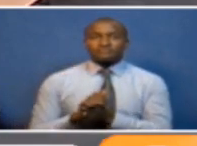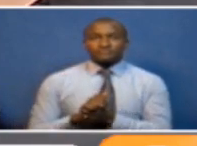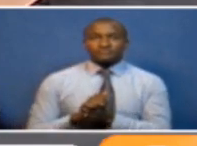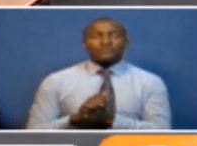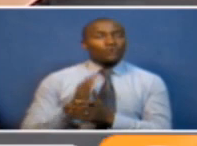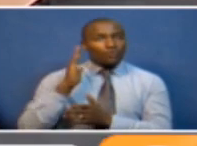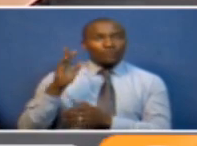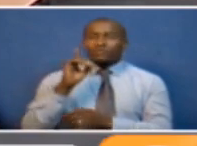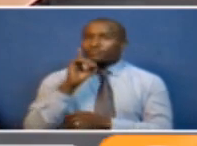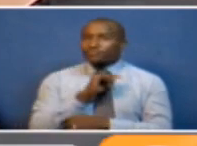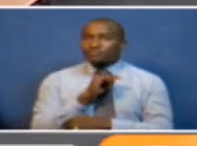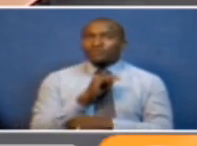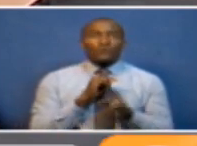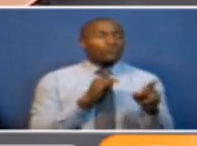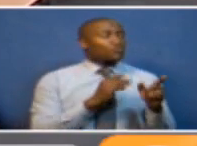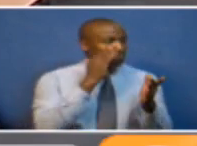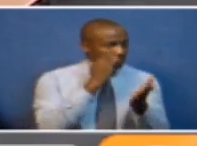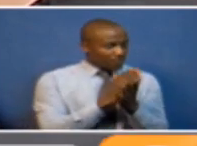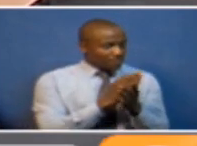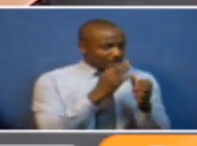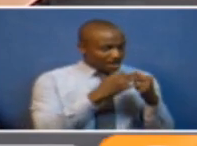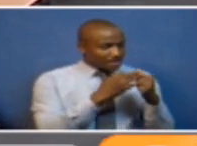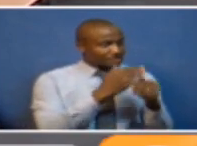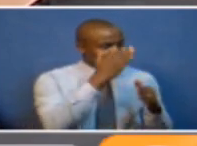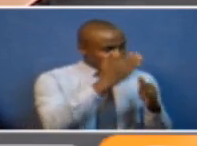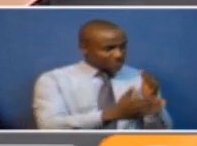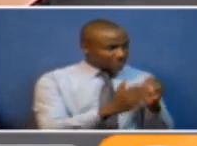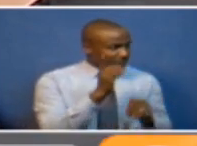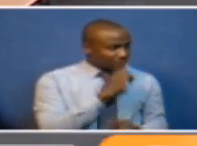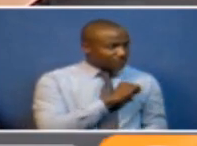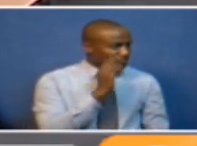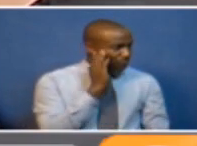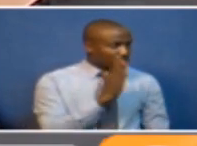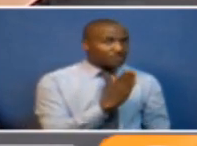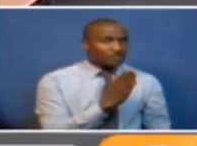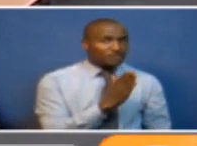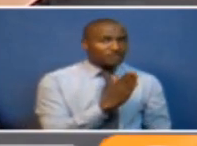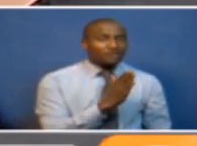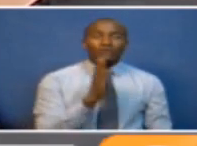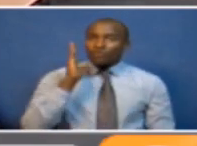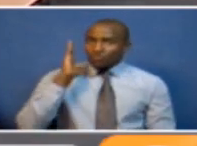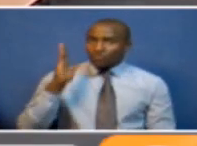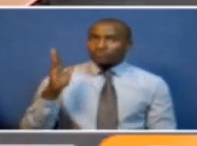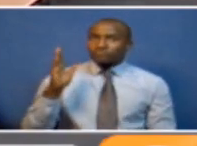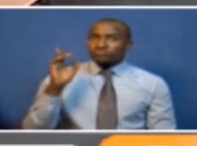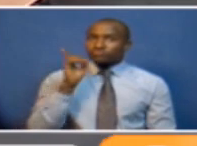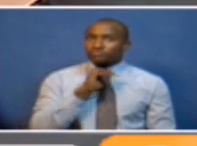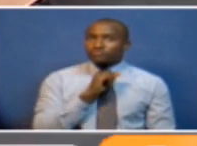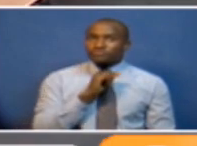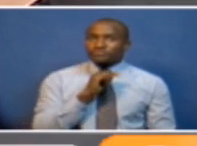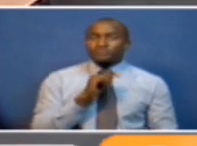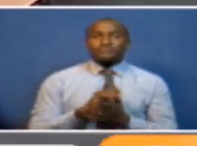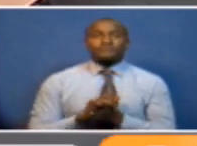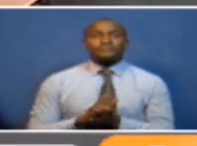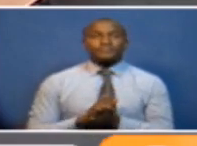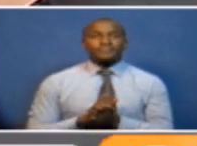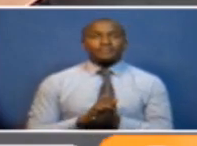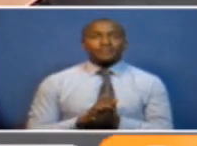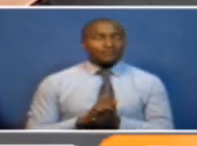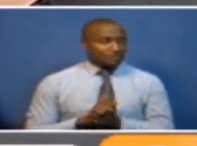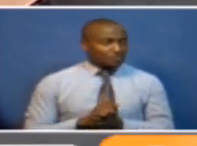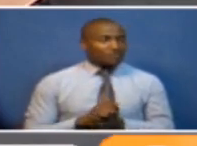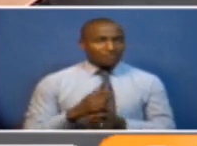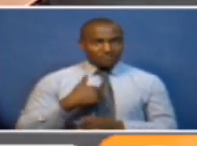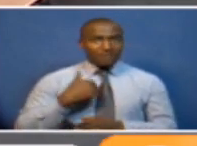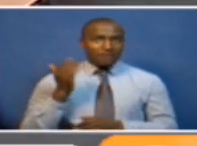it completed. And you guarantee us? End of August? We'll get it completed. Yes, we will get it completed. And I'm sure, Jeff, you'll be back there to ensure that it's up. You know I